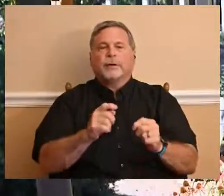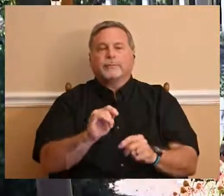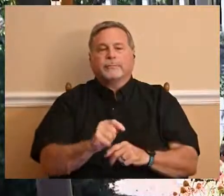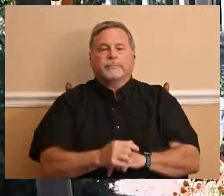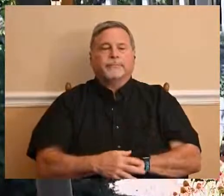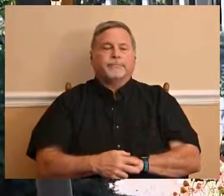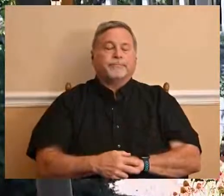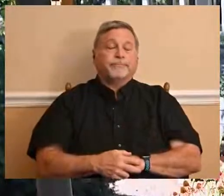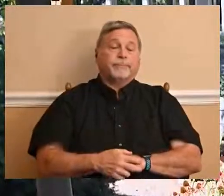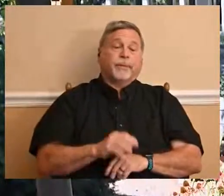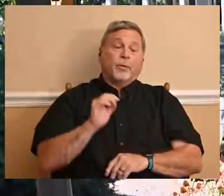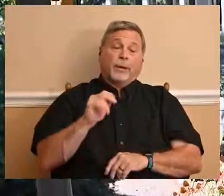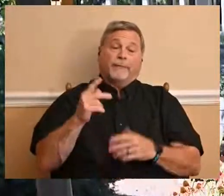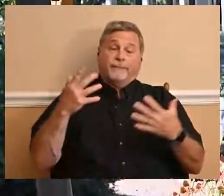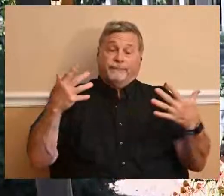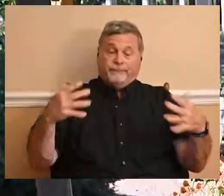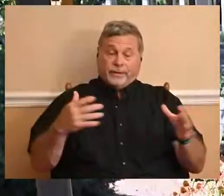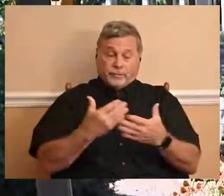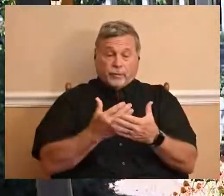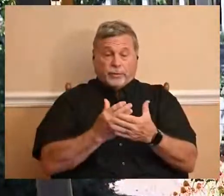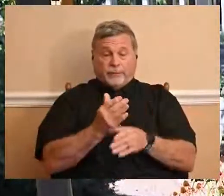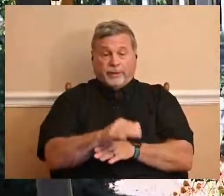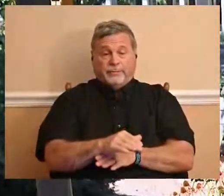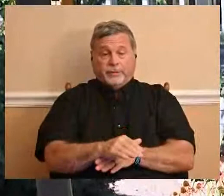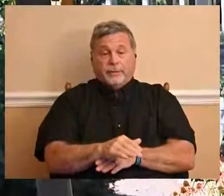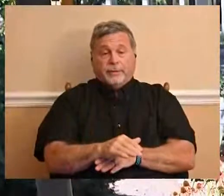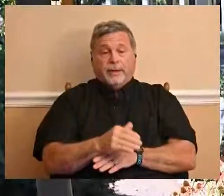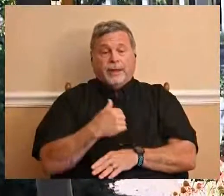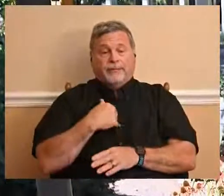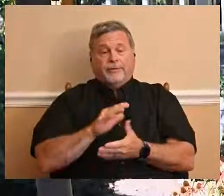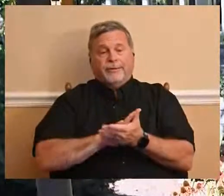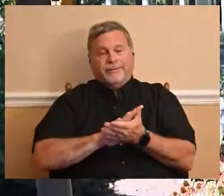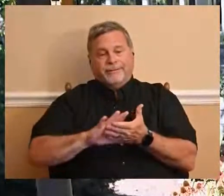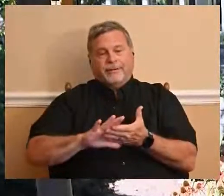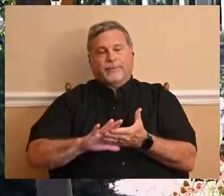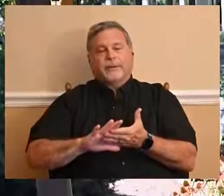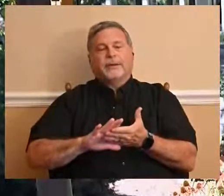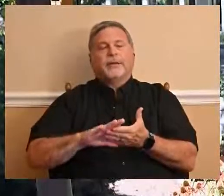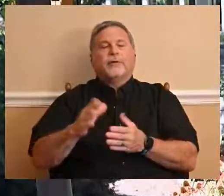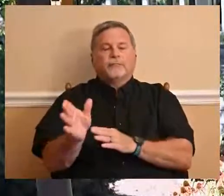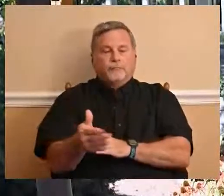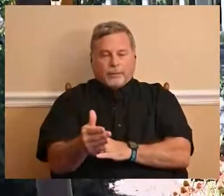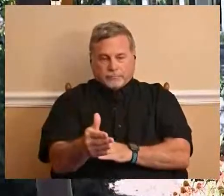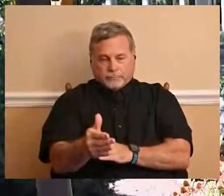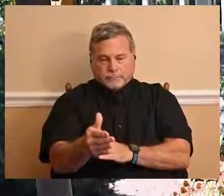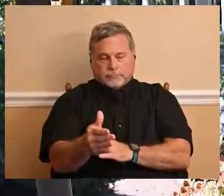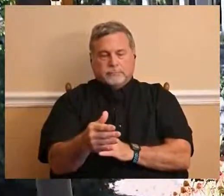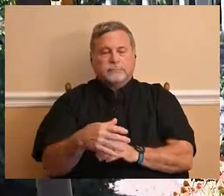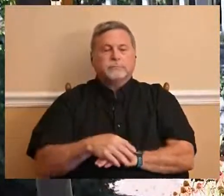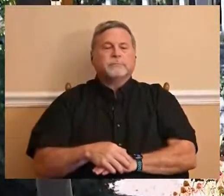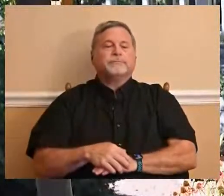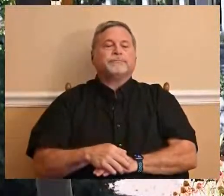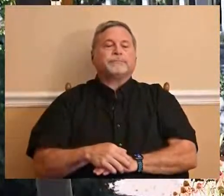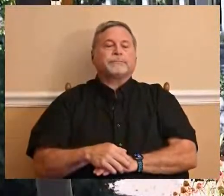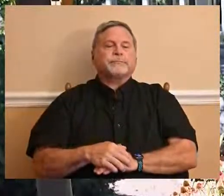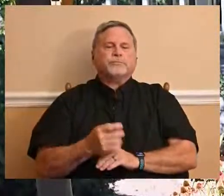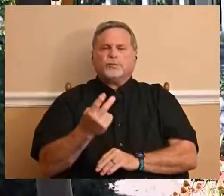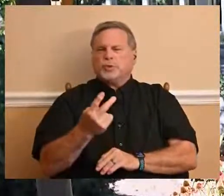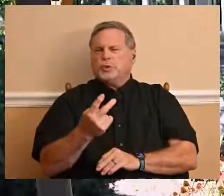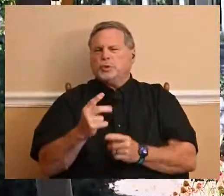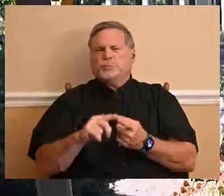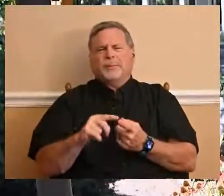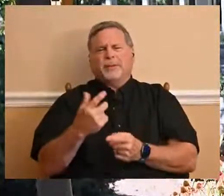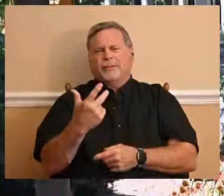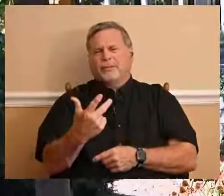Okay, so we finished cooking for the evening. Ended up with a nice piece of steelhead trout. Again, trying to do about 2-3 ounces at